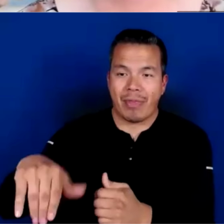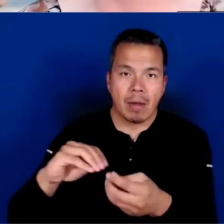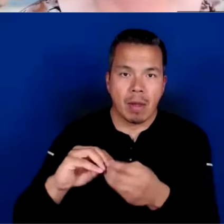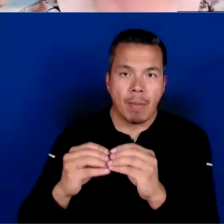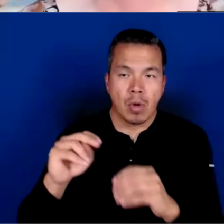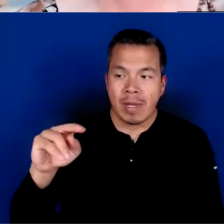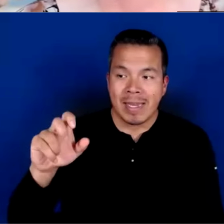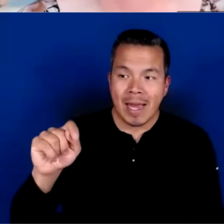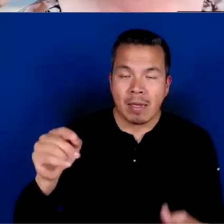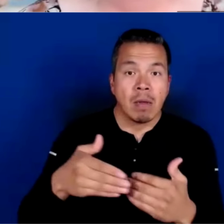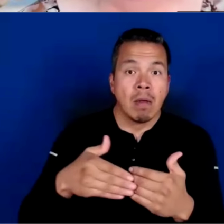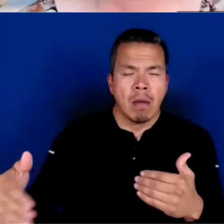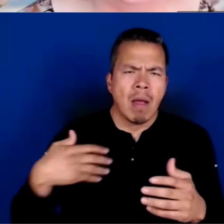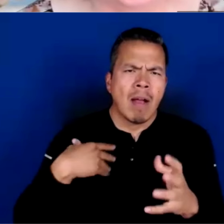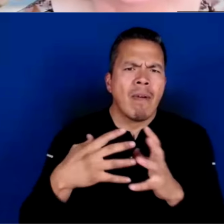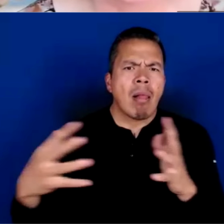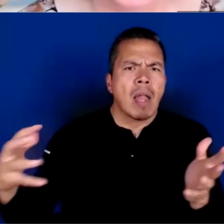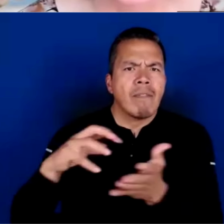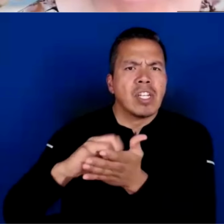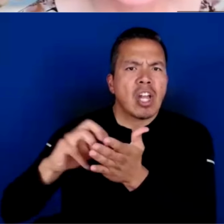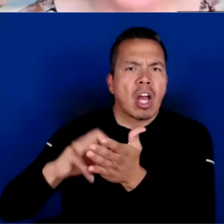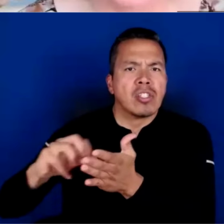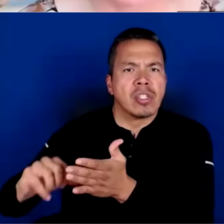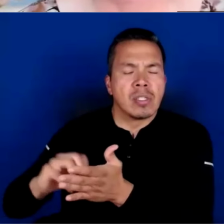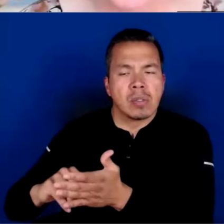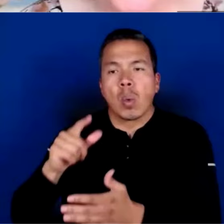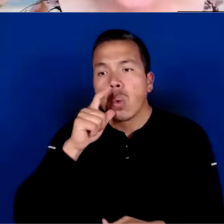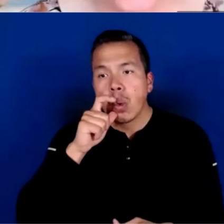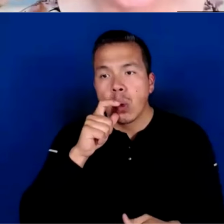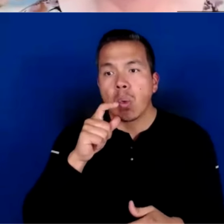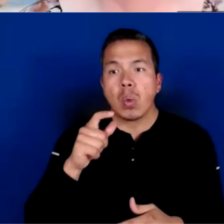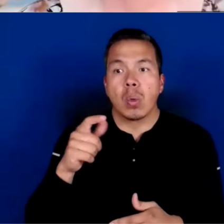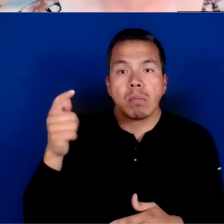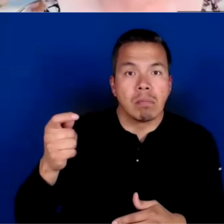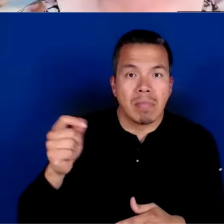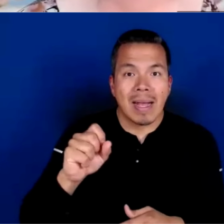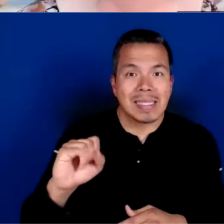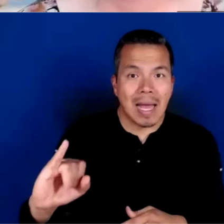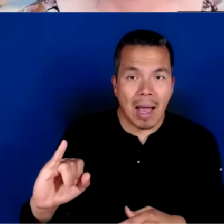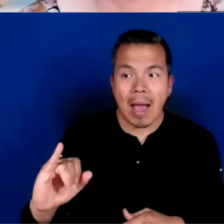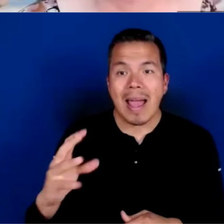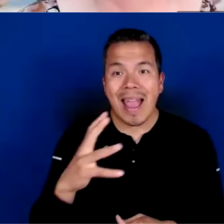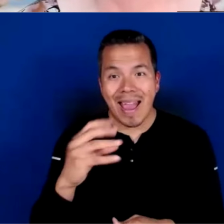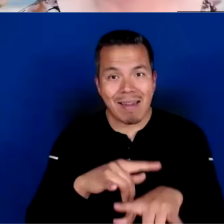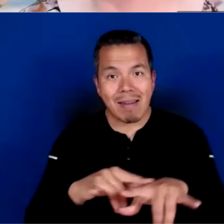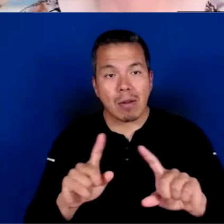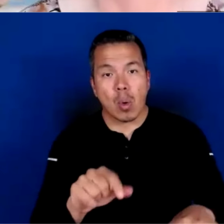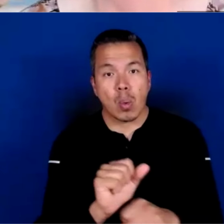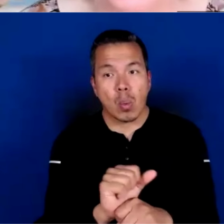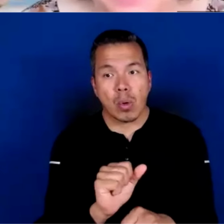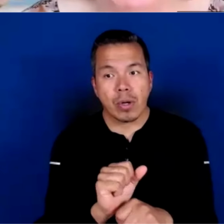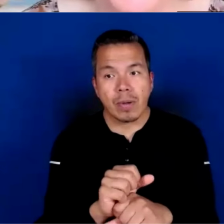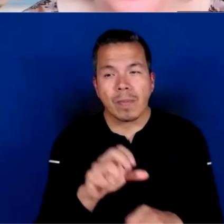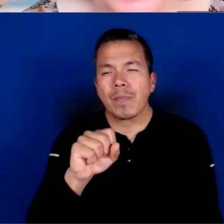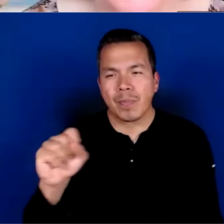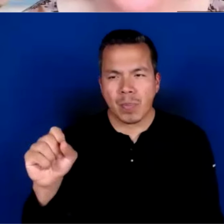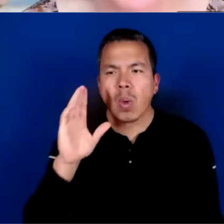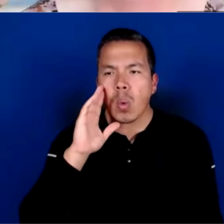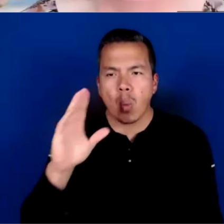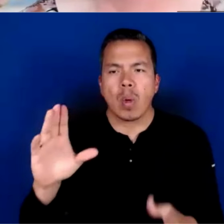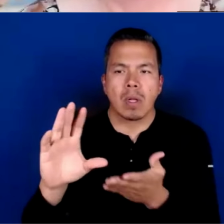of deductions. For people who are on SSI and go to work, Social Security deducts a lot of